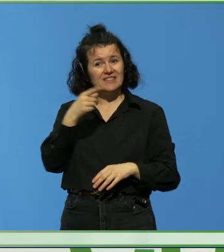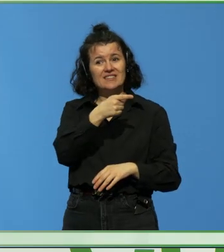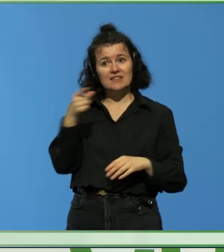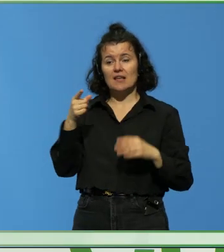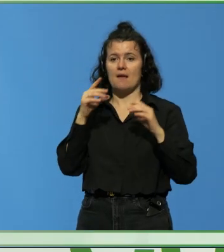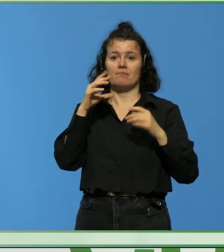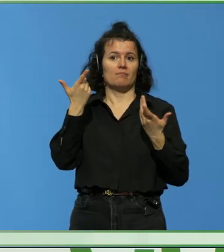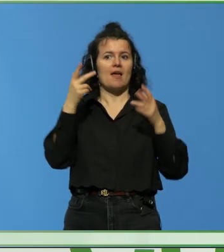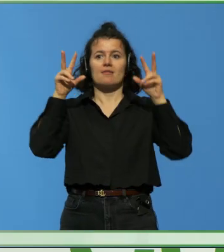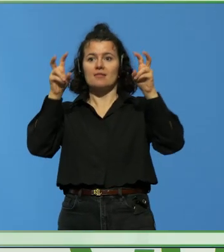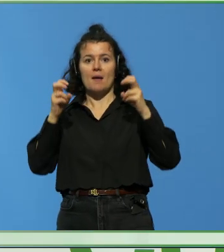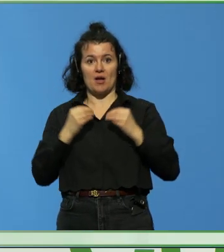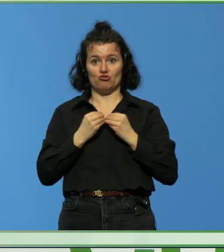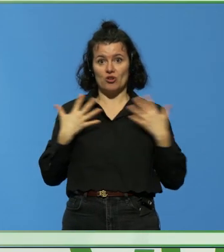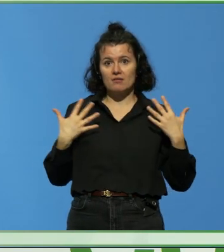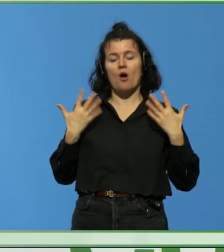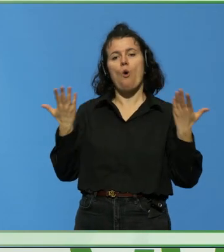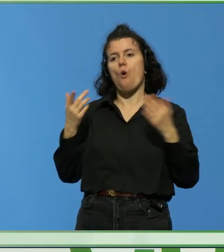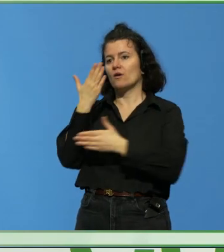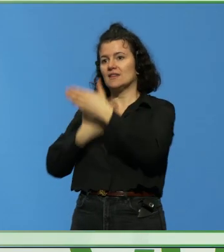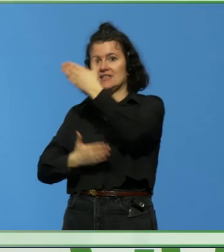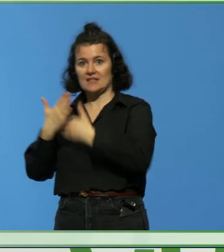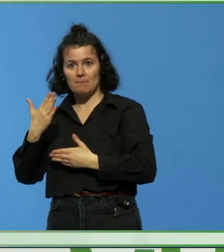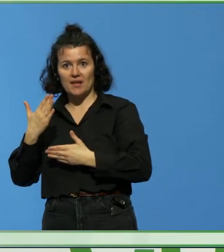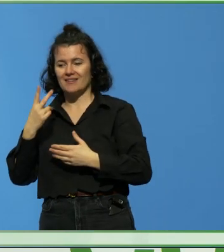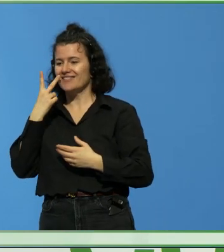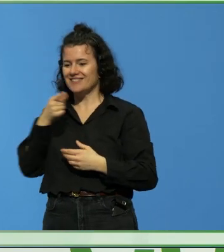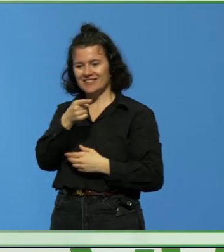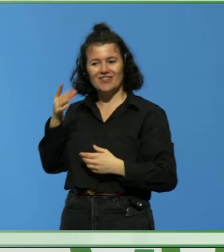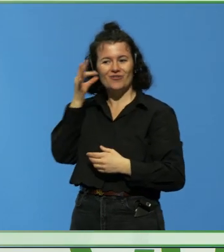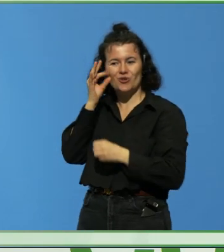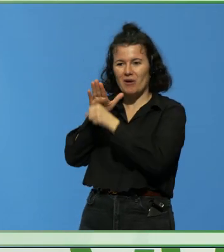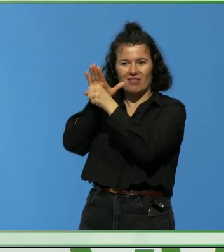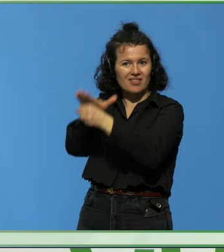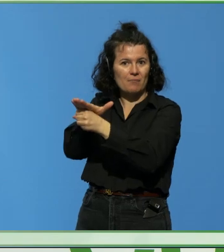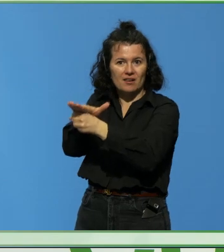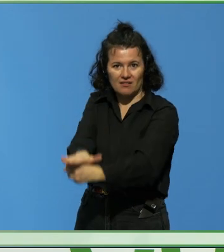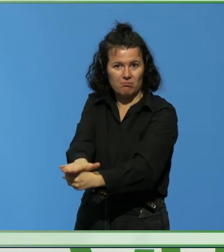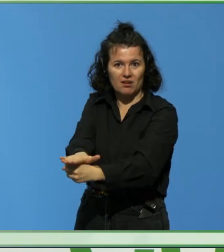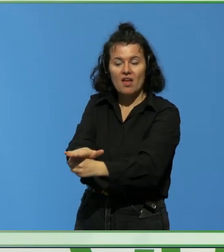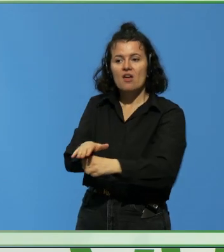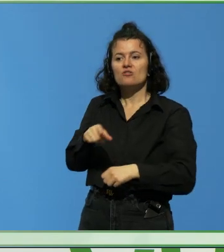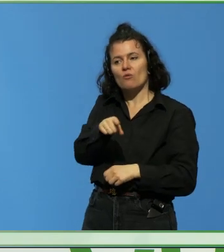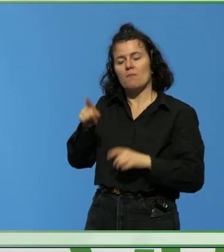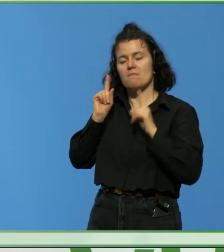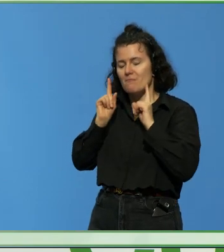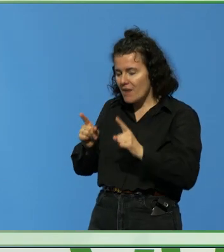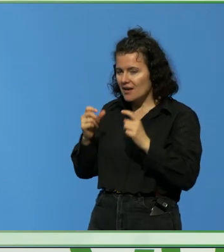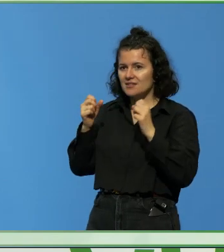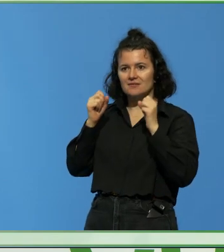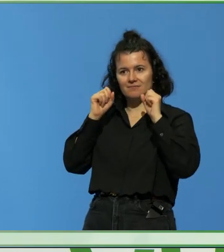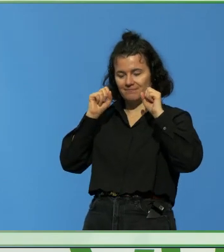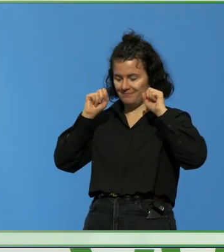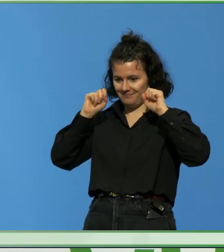So that was the point when we started working on this chatbot, and it is like not taking replacement of the